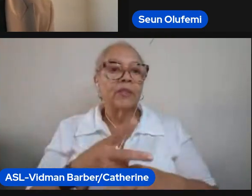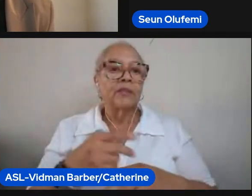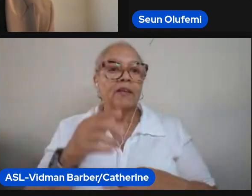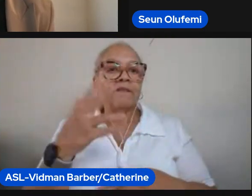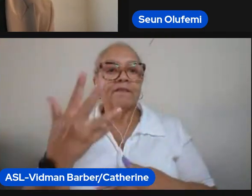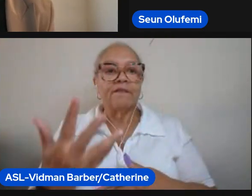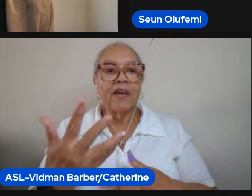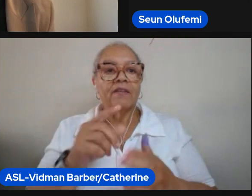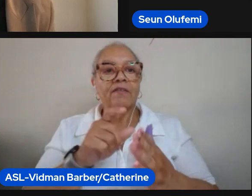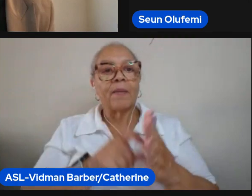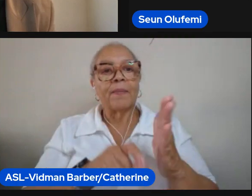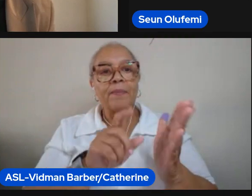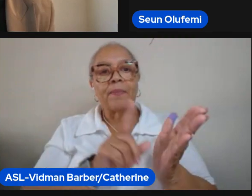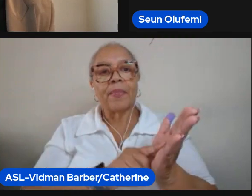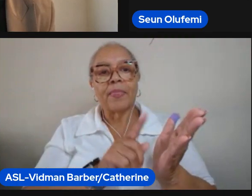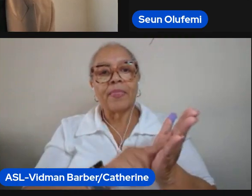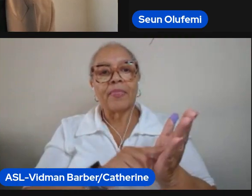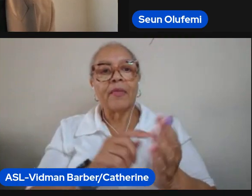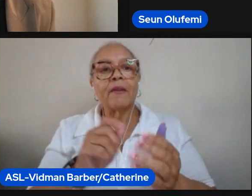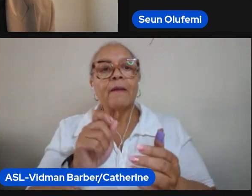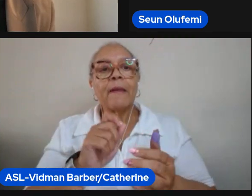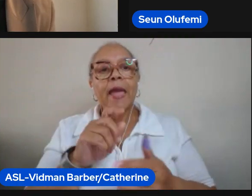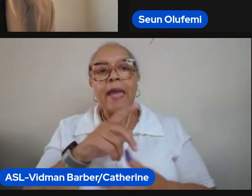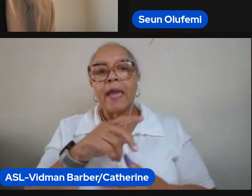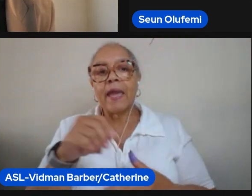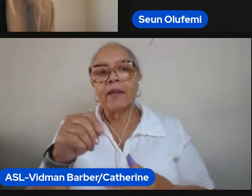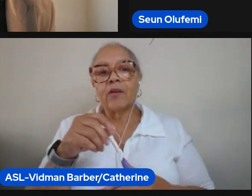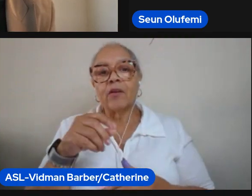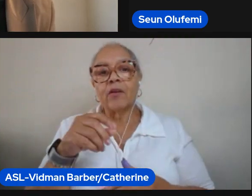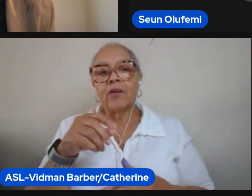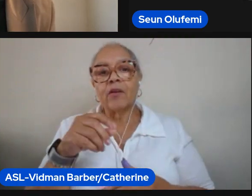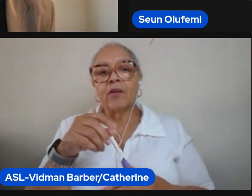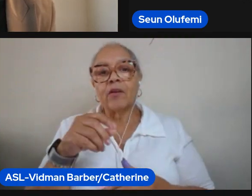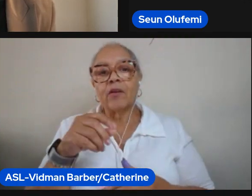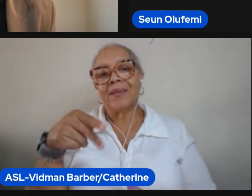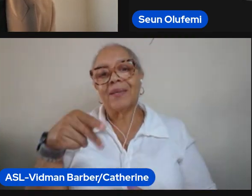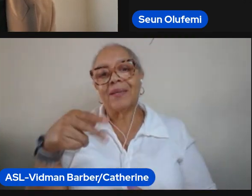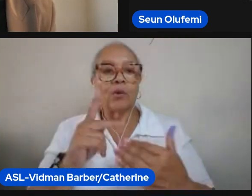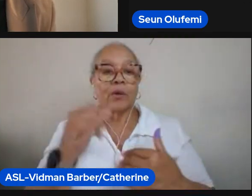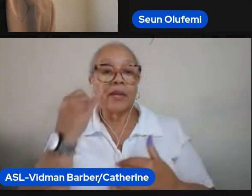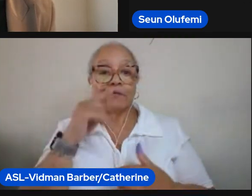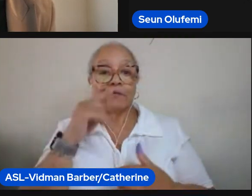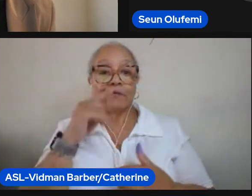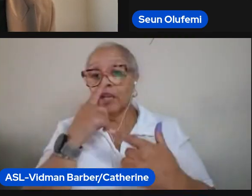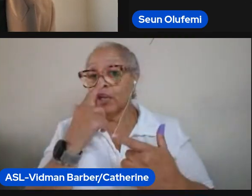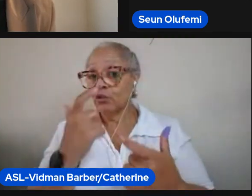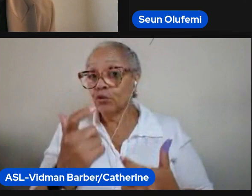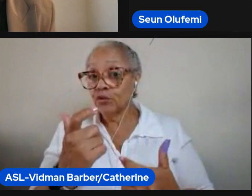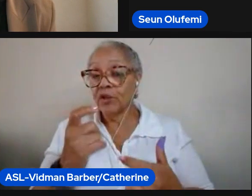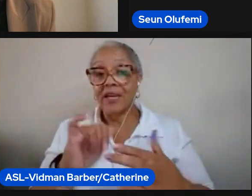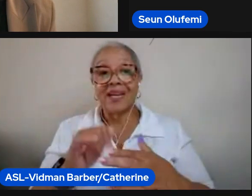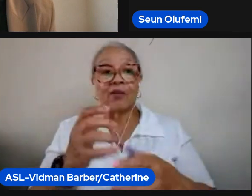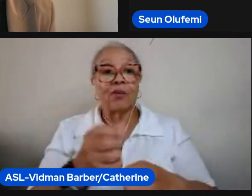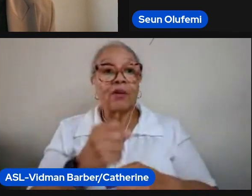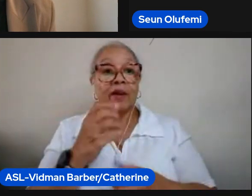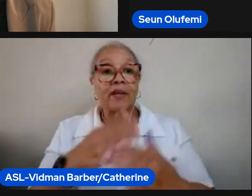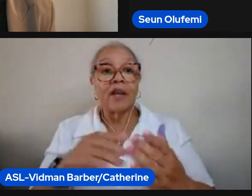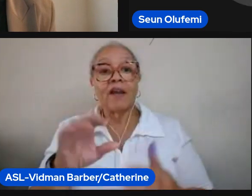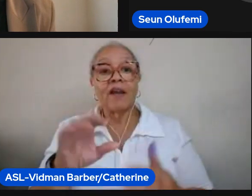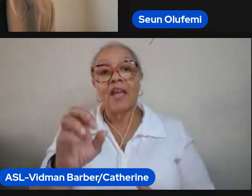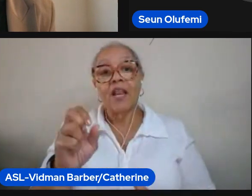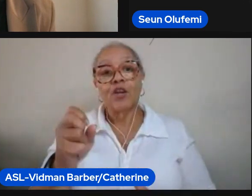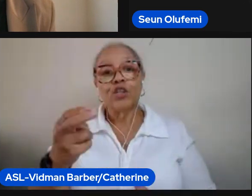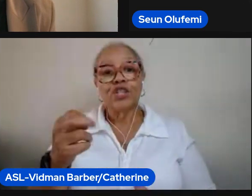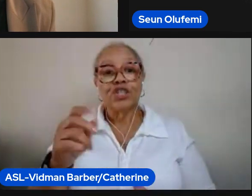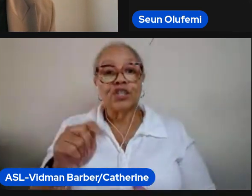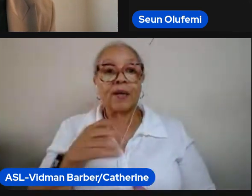5 manuscripts in just a PhD program. If you're interested in acquiring similar fellowship award, please